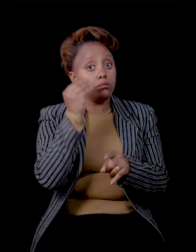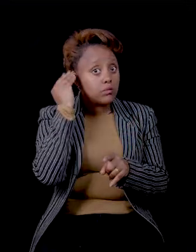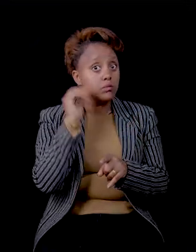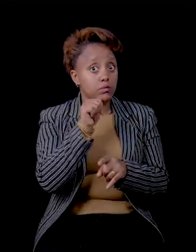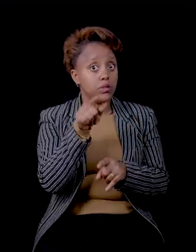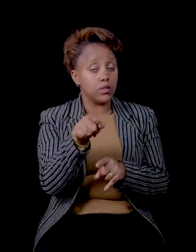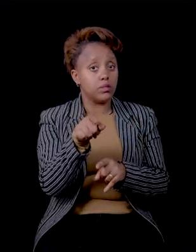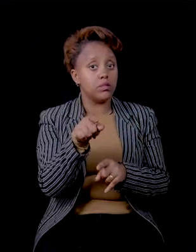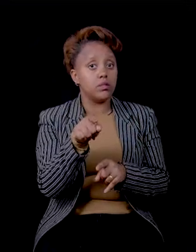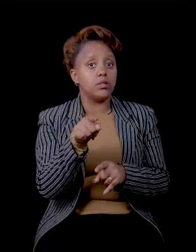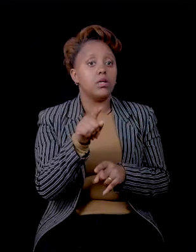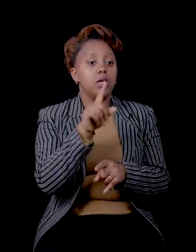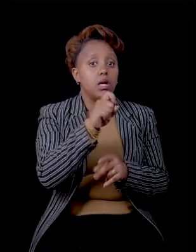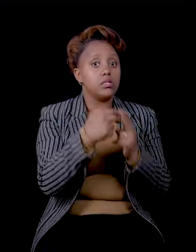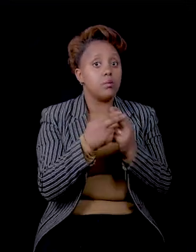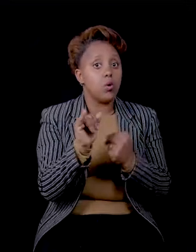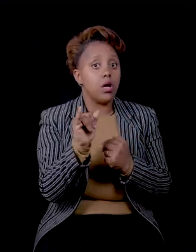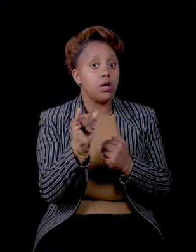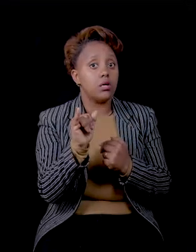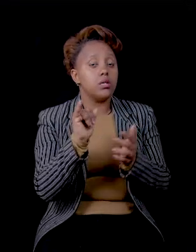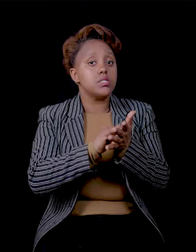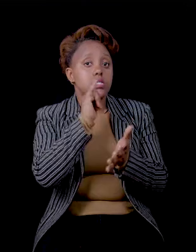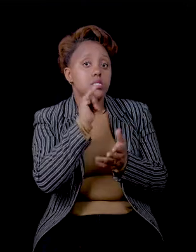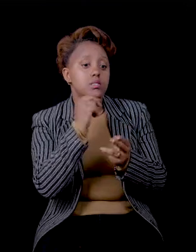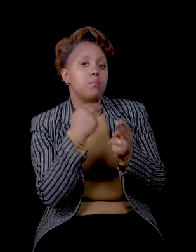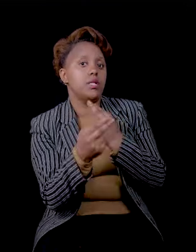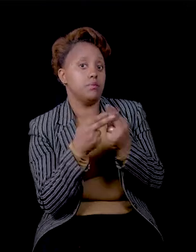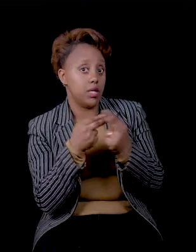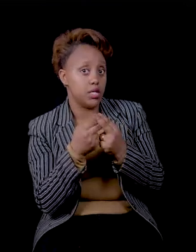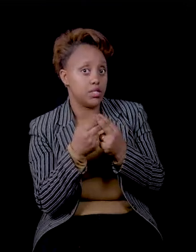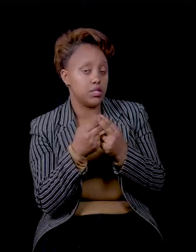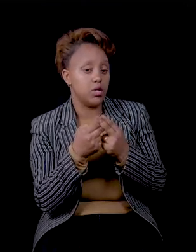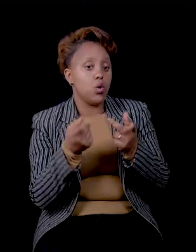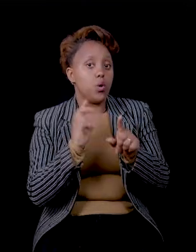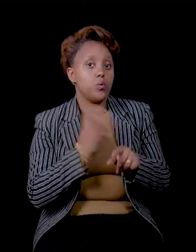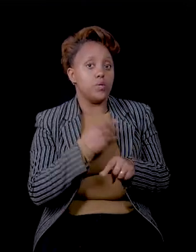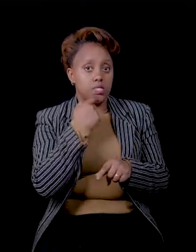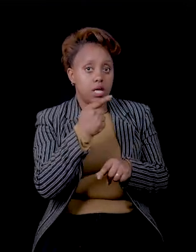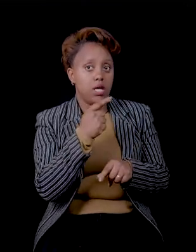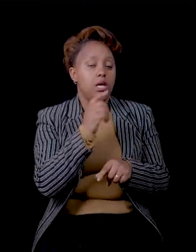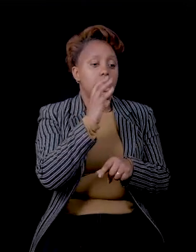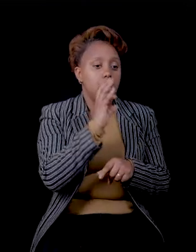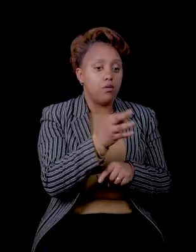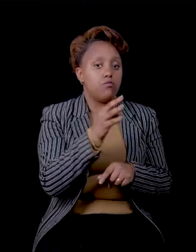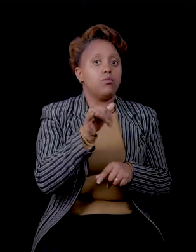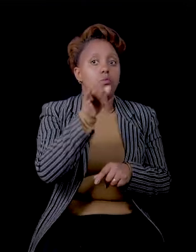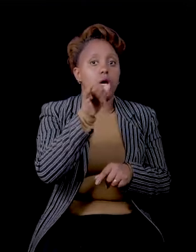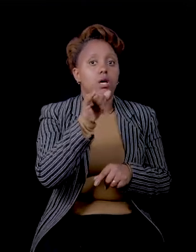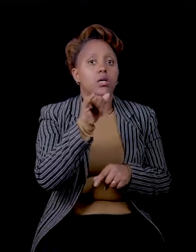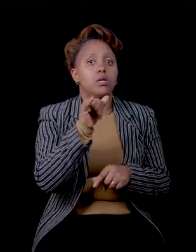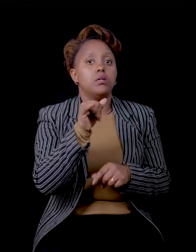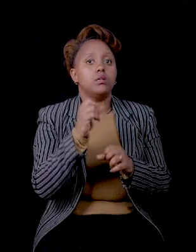don't forget that if we have x times y, this is a multiplication. When we say fy could be a